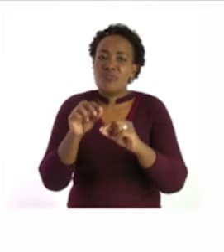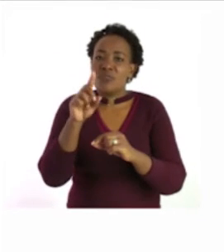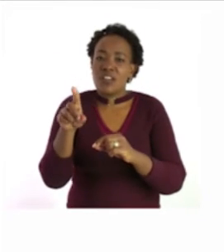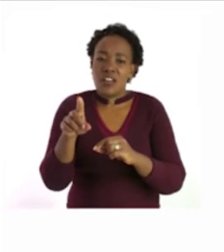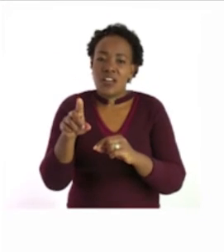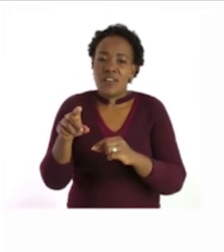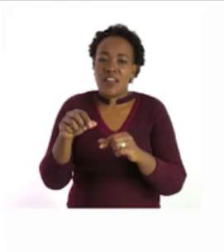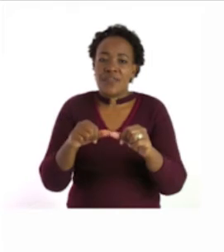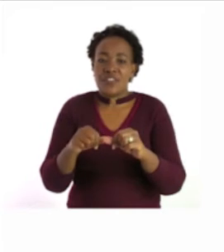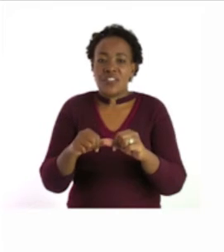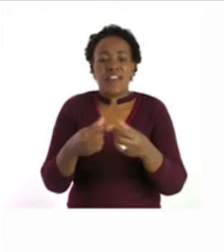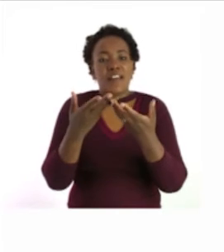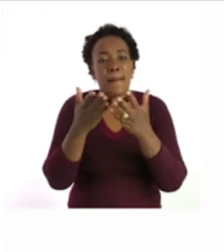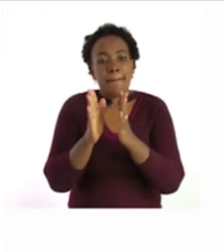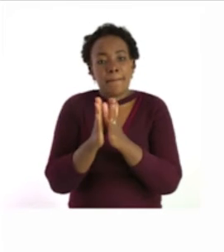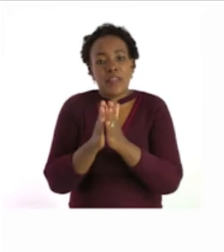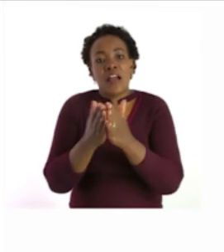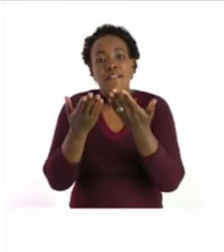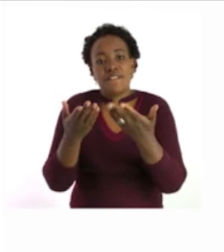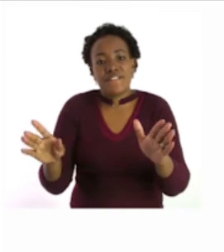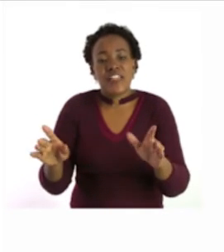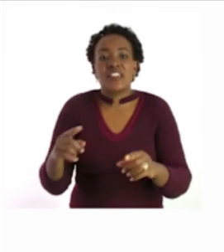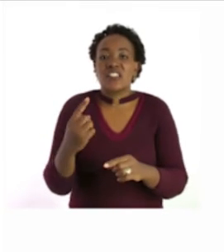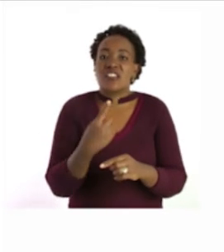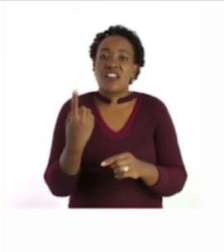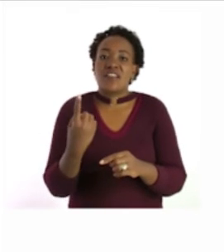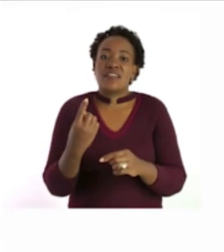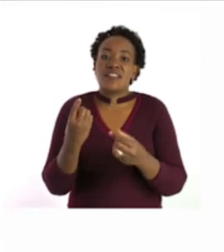them and finish the remaining 3.